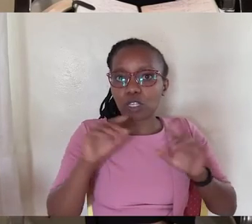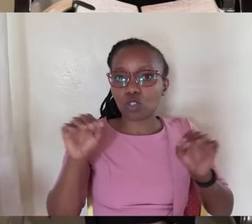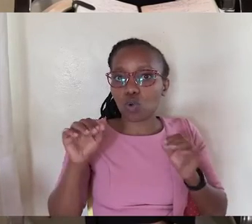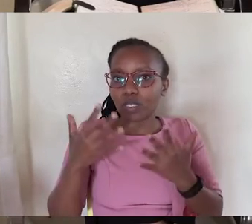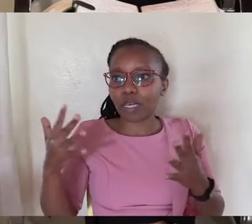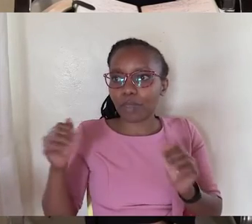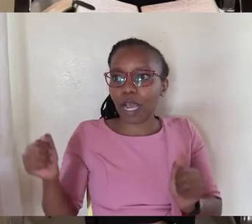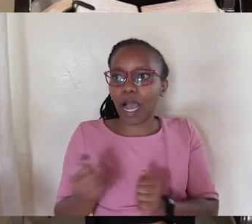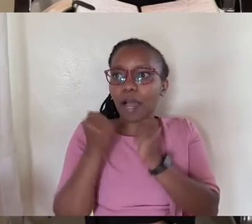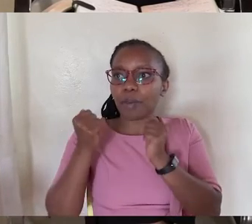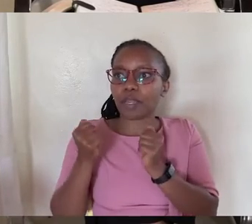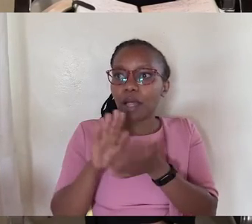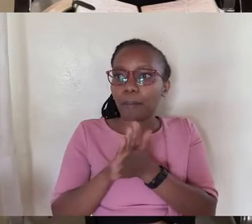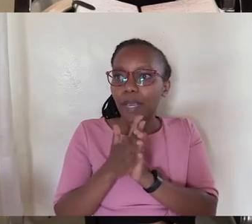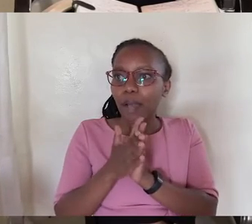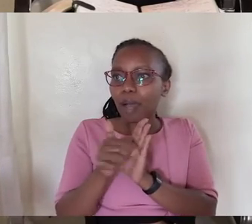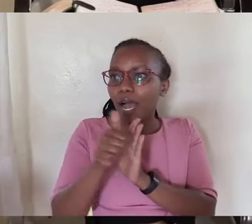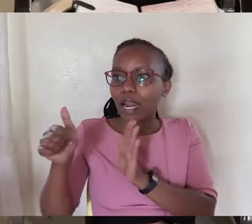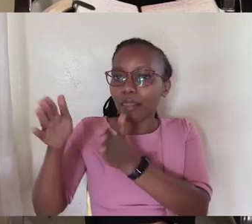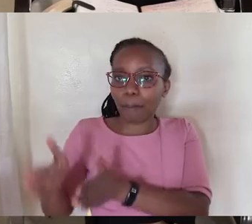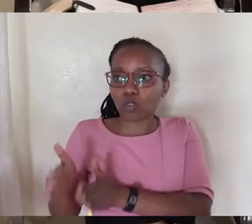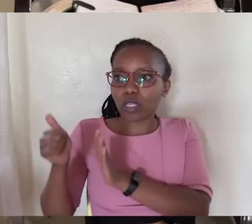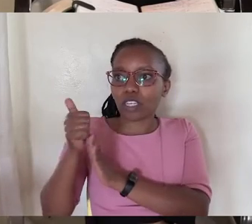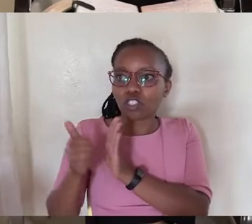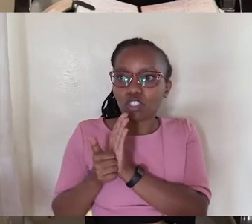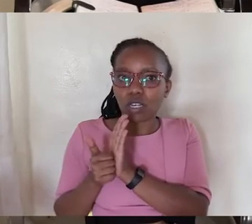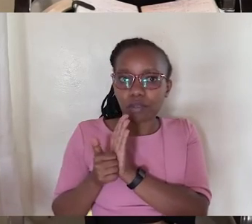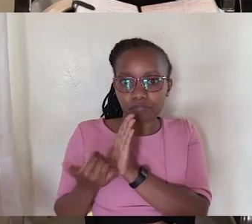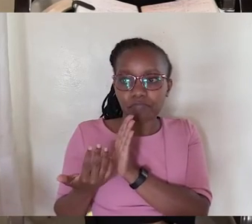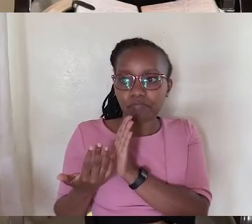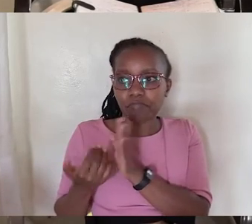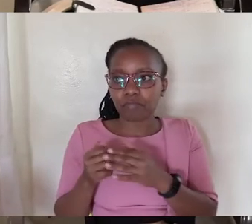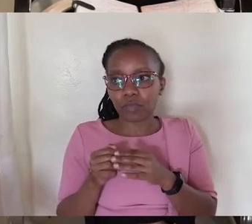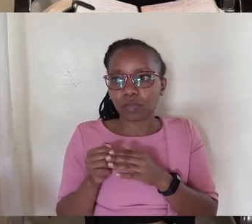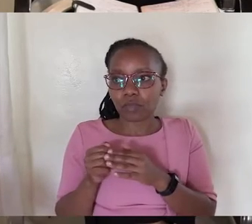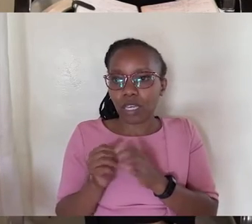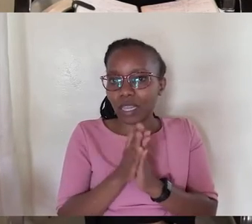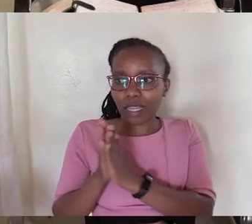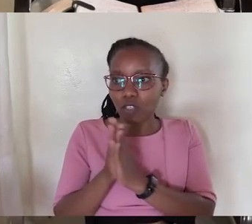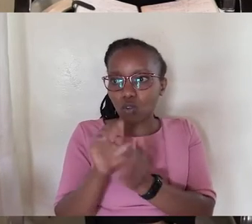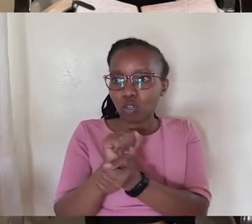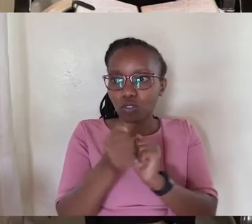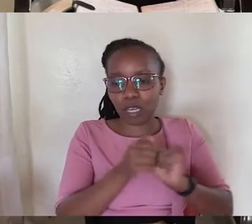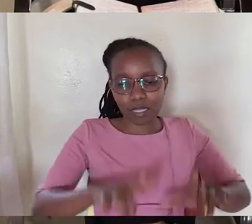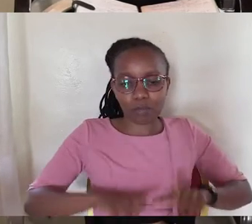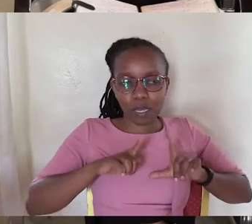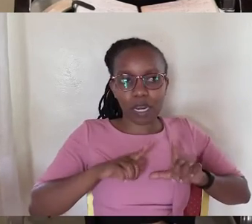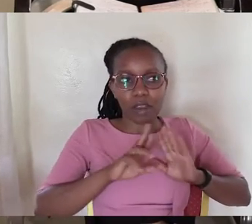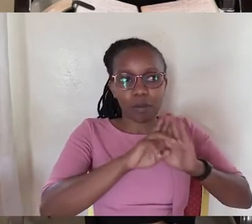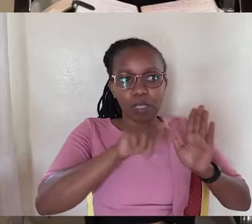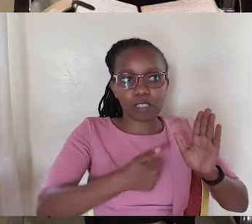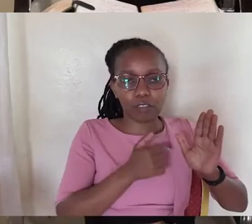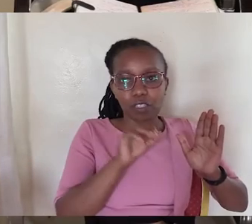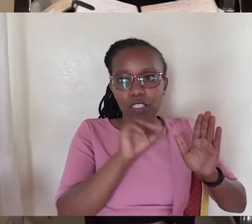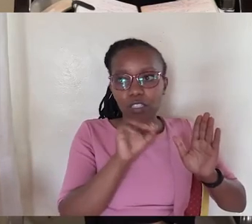happens. It becomes an agenda for somebody else, and that's actually what happened. It translated, the story changed, that survivors are not speaking for themselves. This